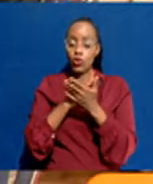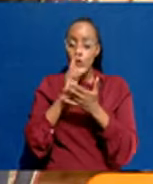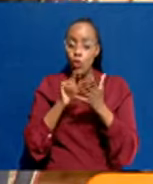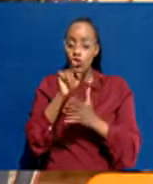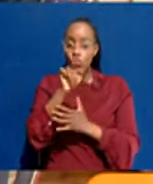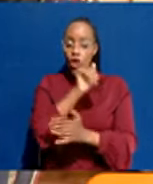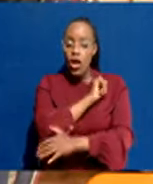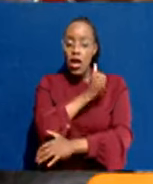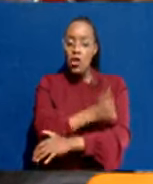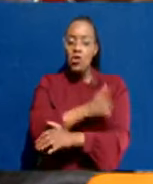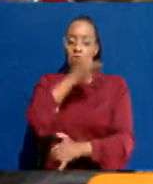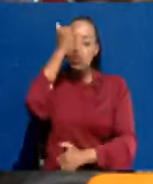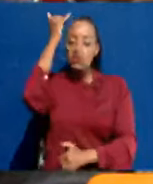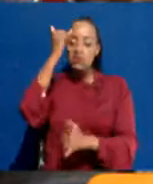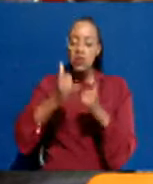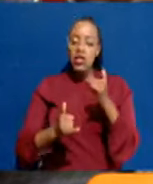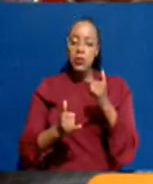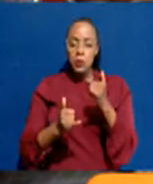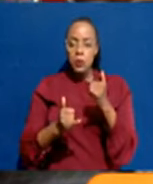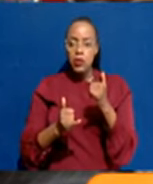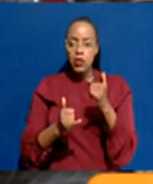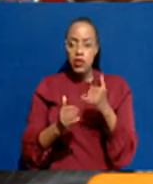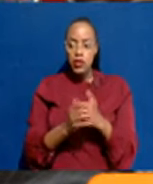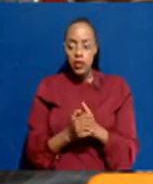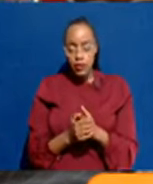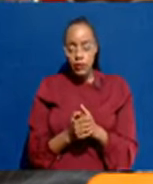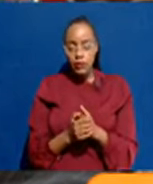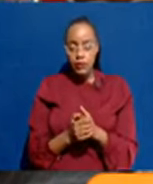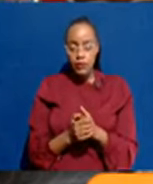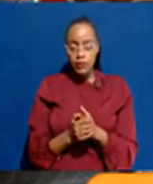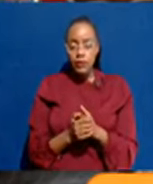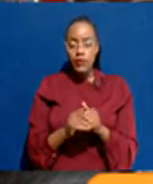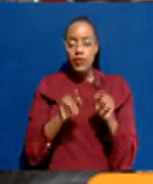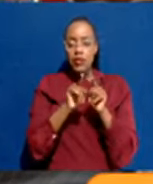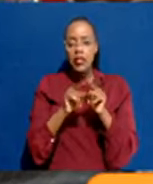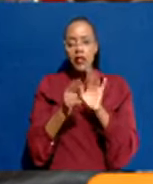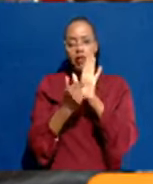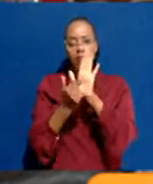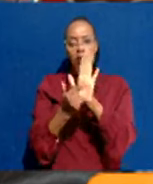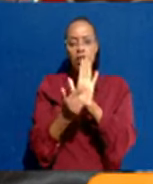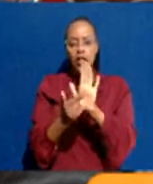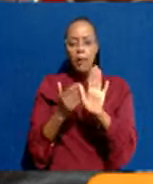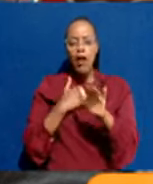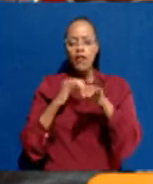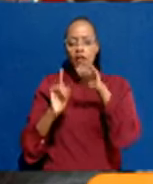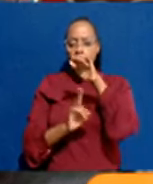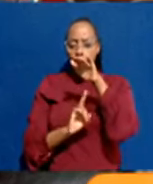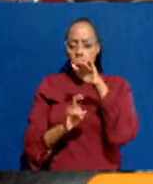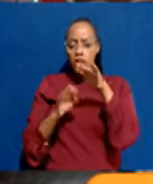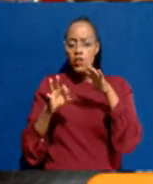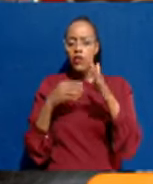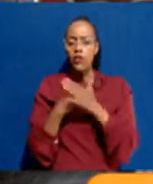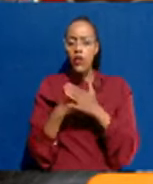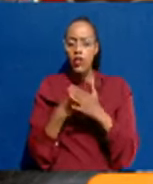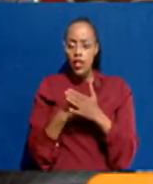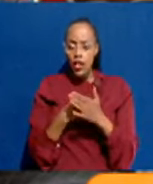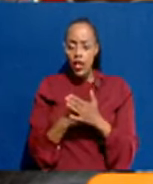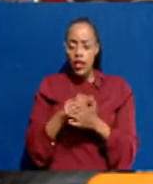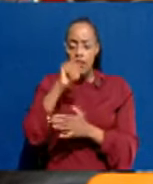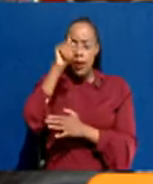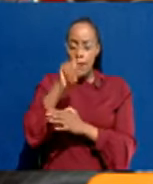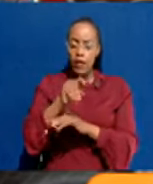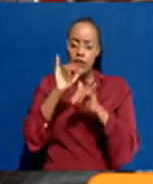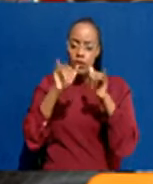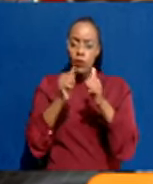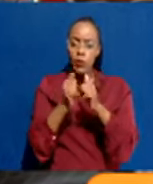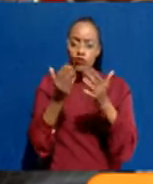authority is final. Let's say like the Minister for Finance has to be with